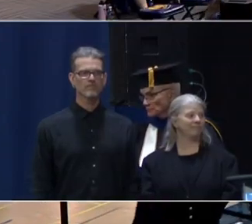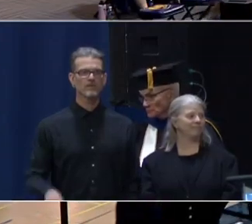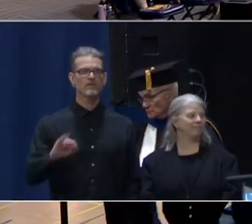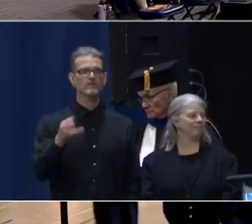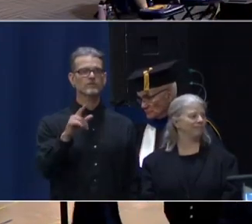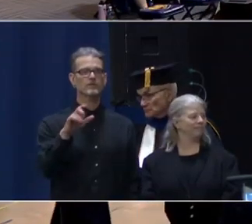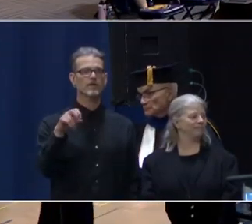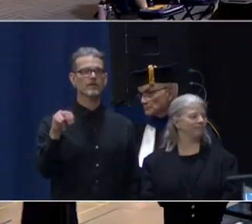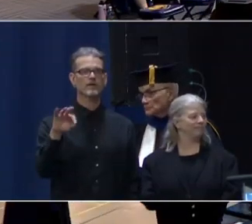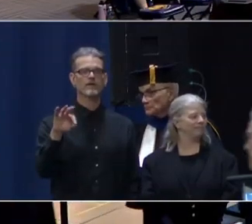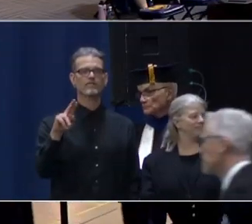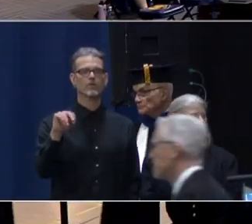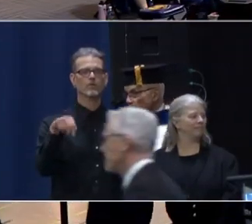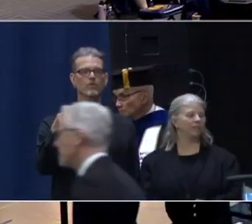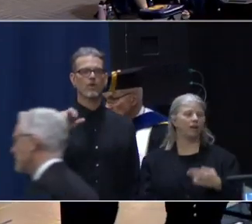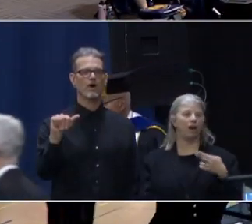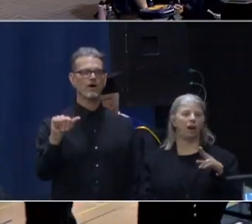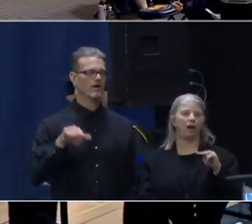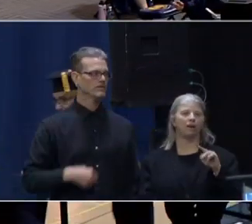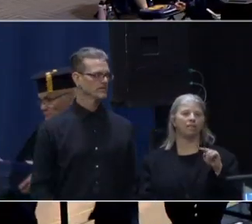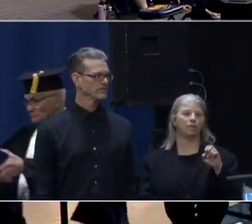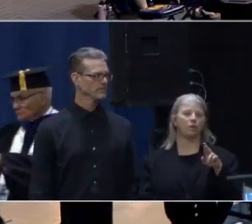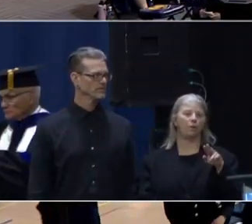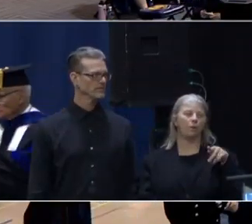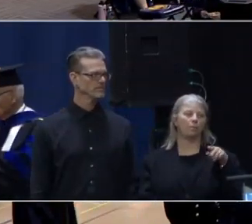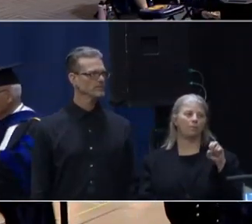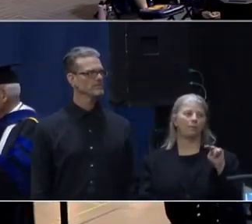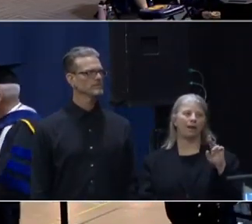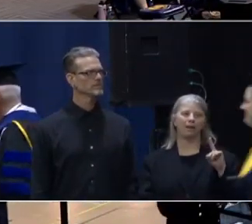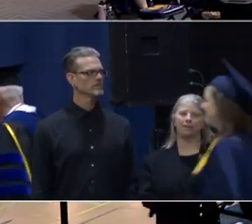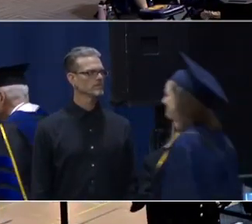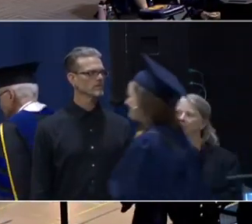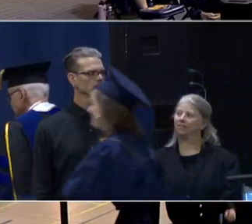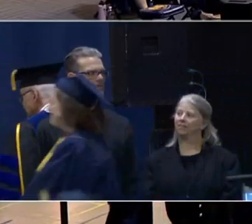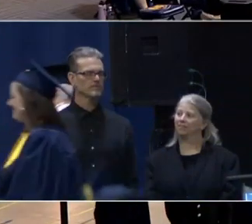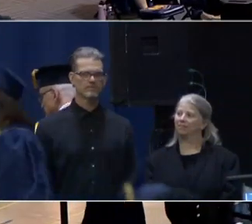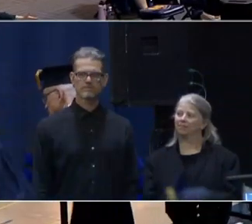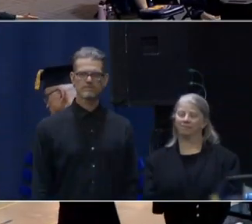Jaden Fuqua. Hunter Pond.